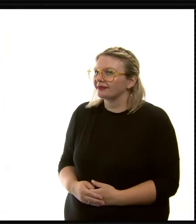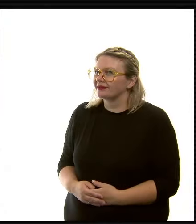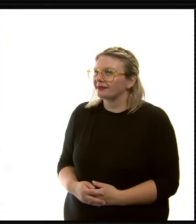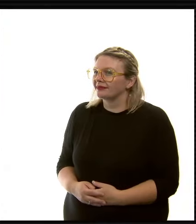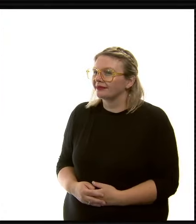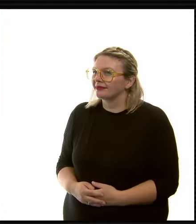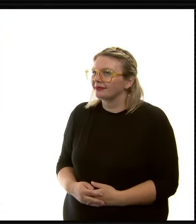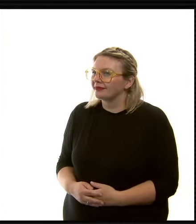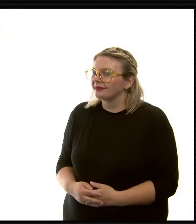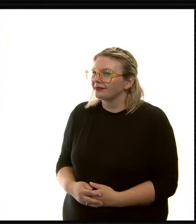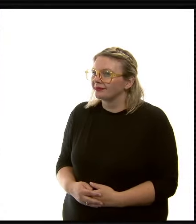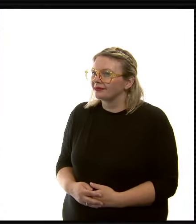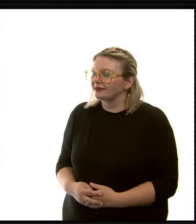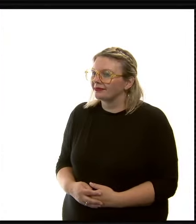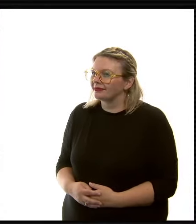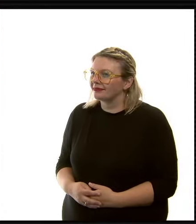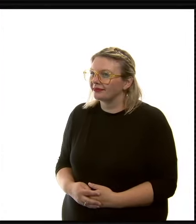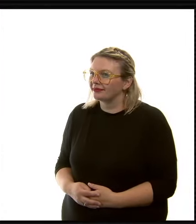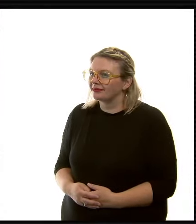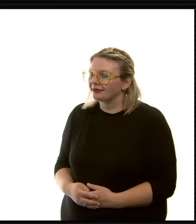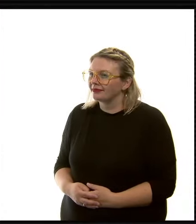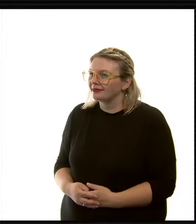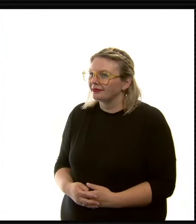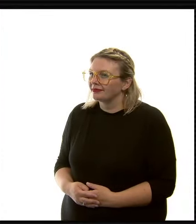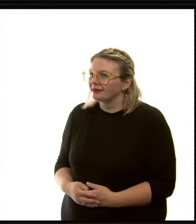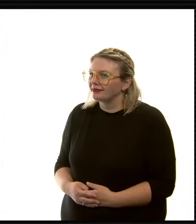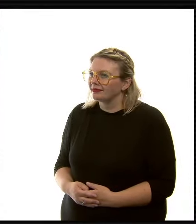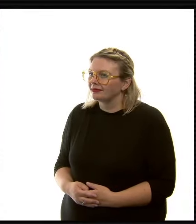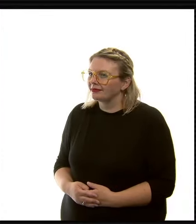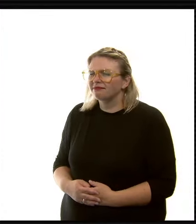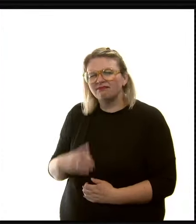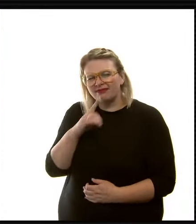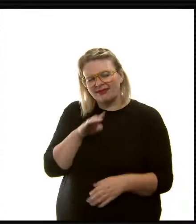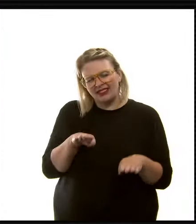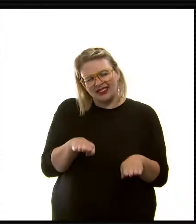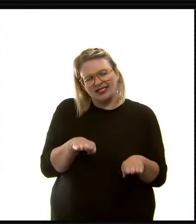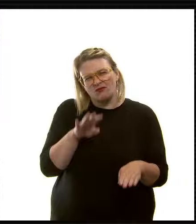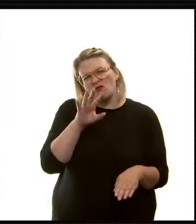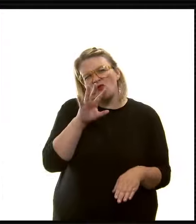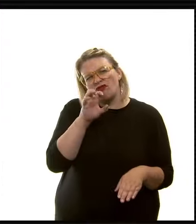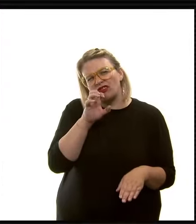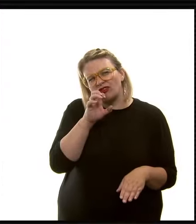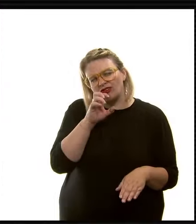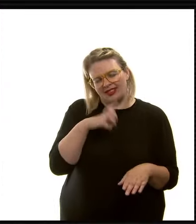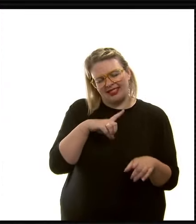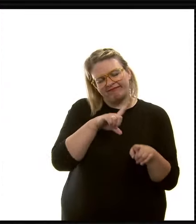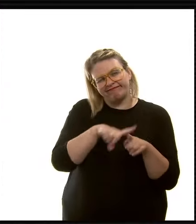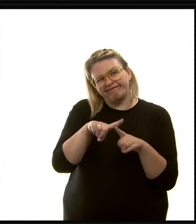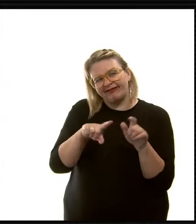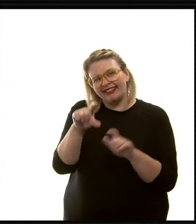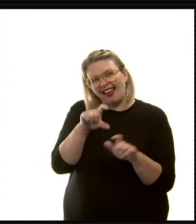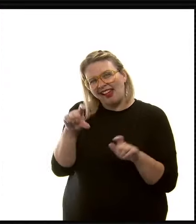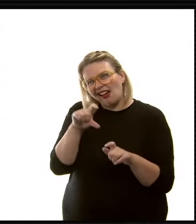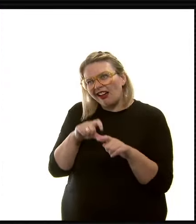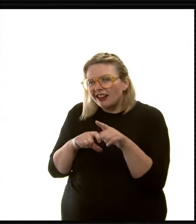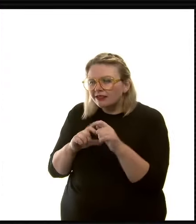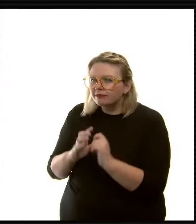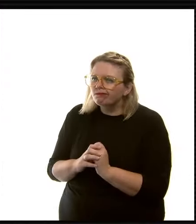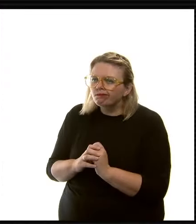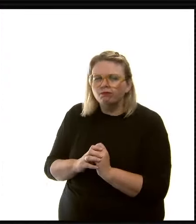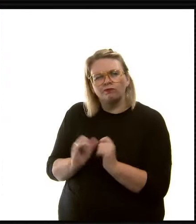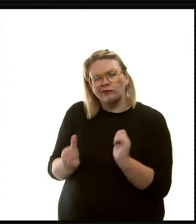I'm going to start with orange feet. We're going to need lots of different colors. Maybe we can have some